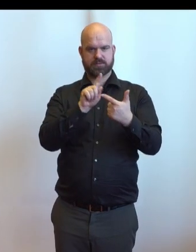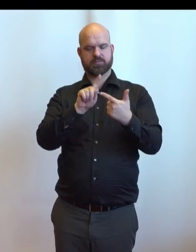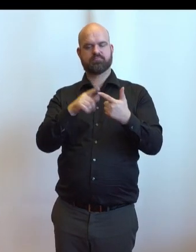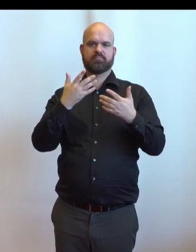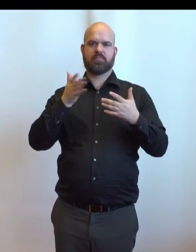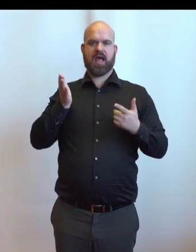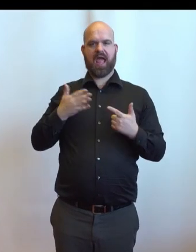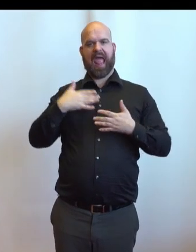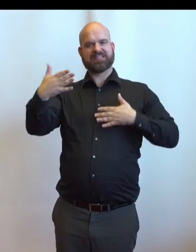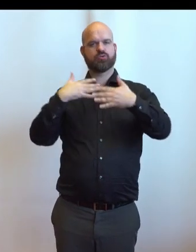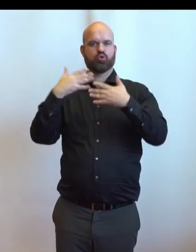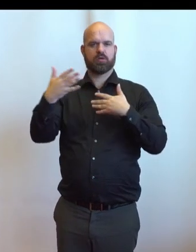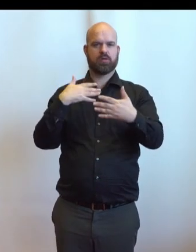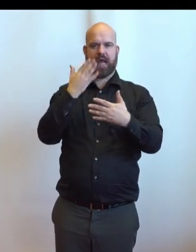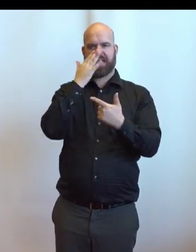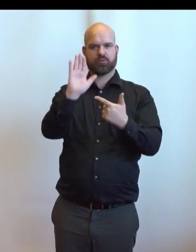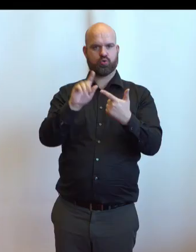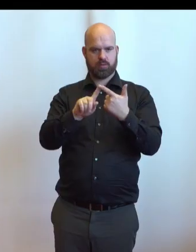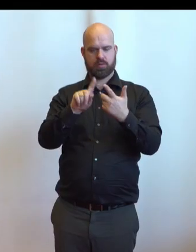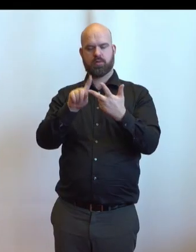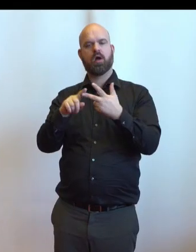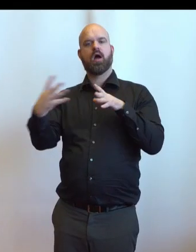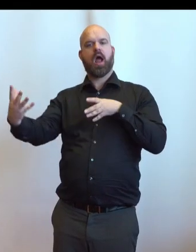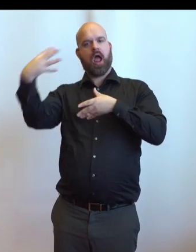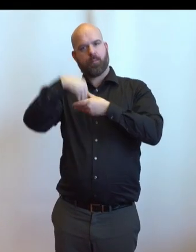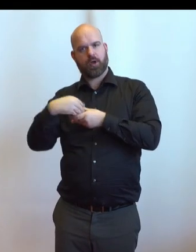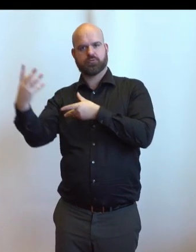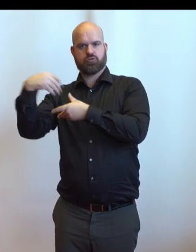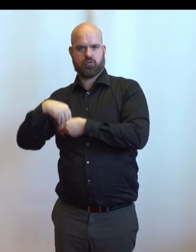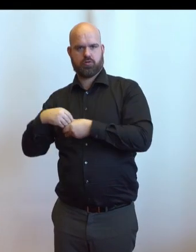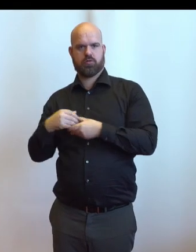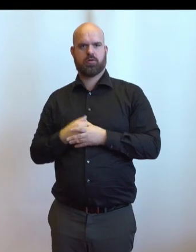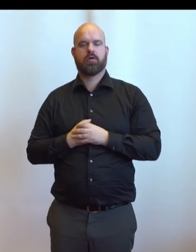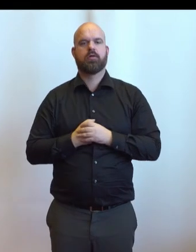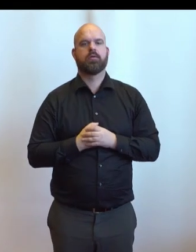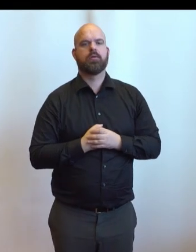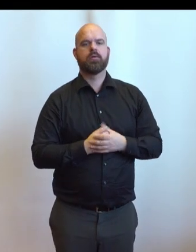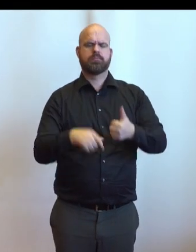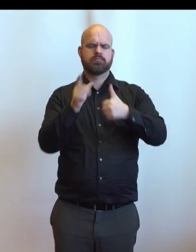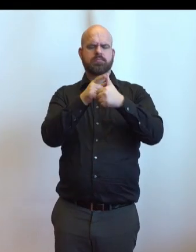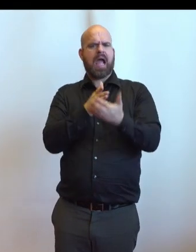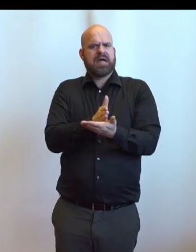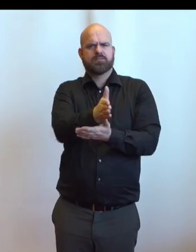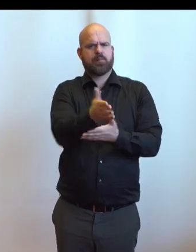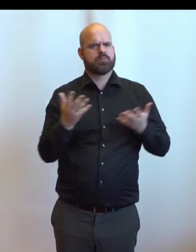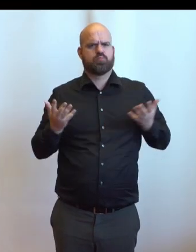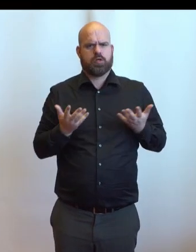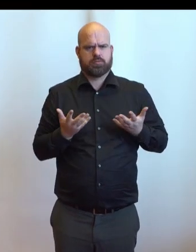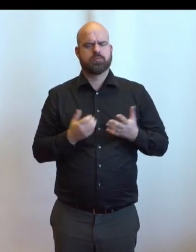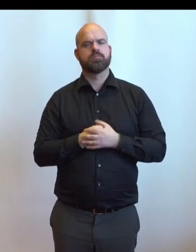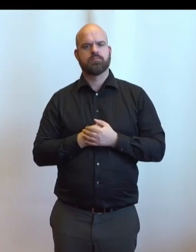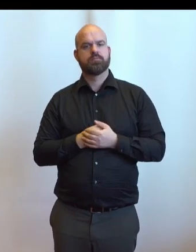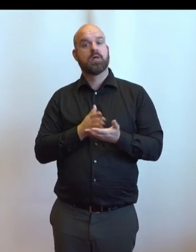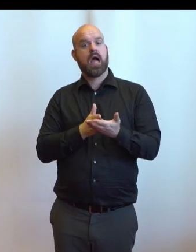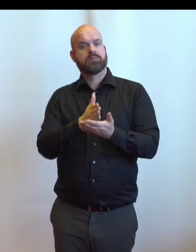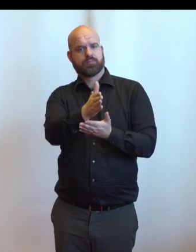more today, obviously, about accessibility. When we speak about accessibility, as Cécile said, we're not only talking about